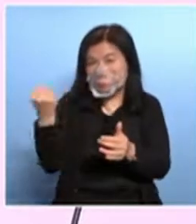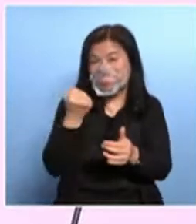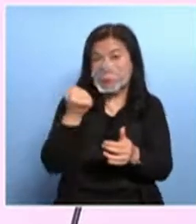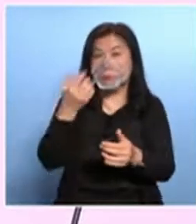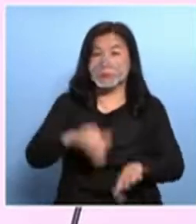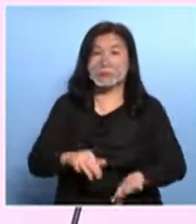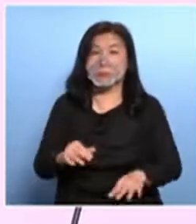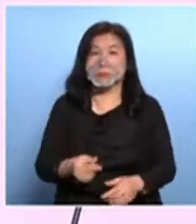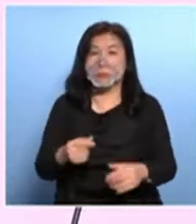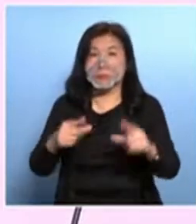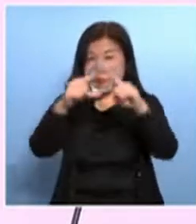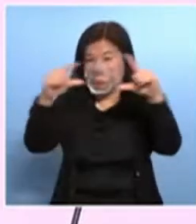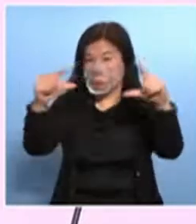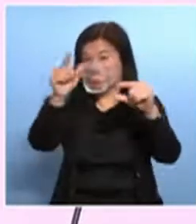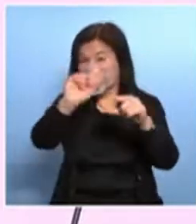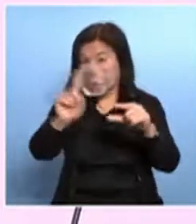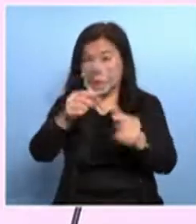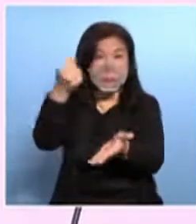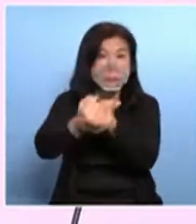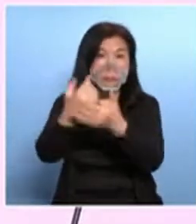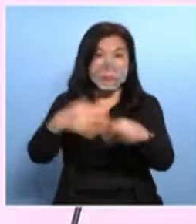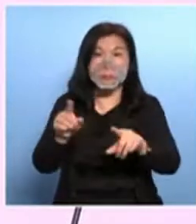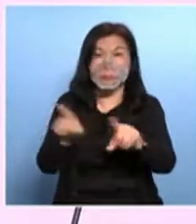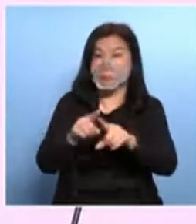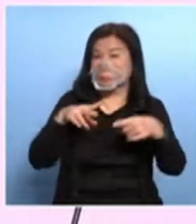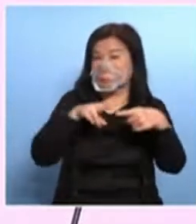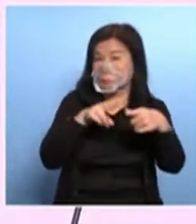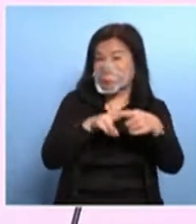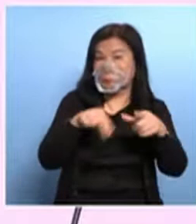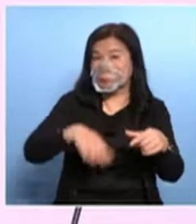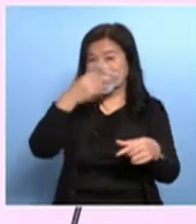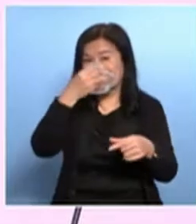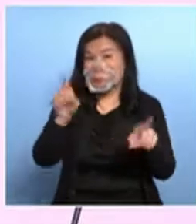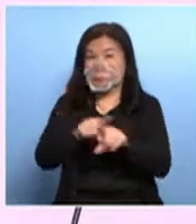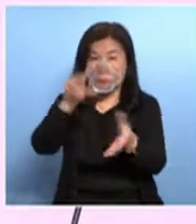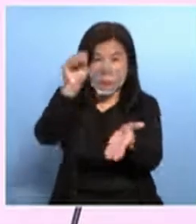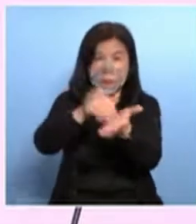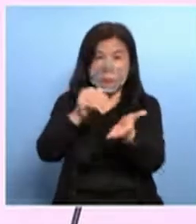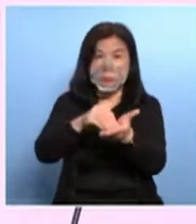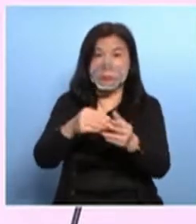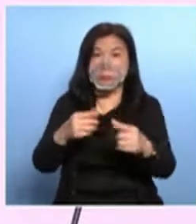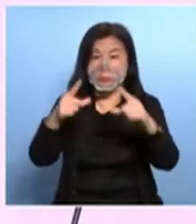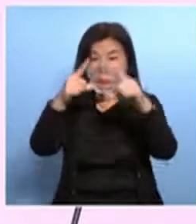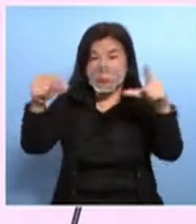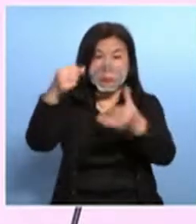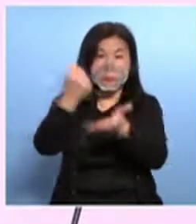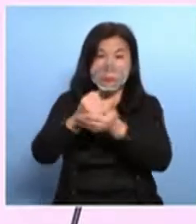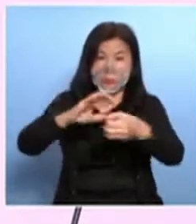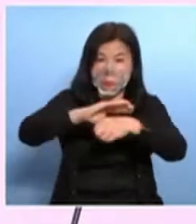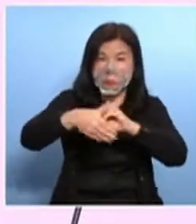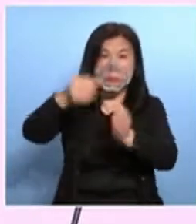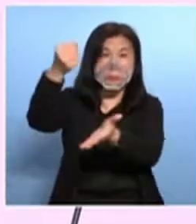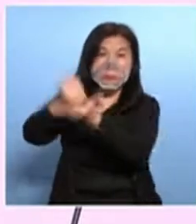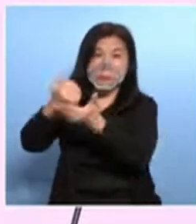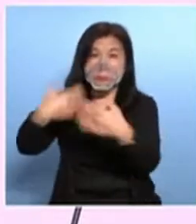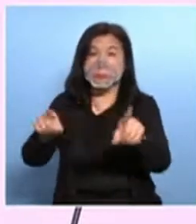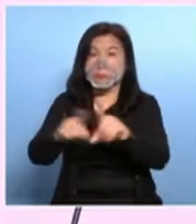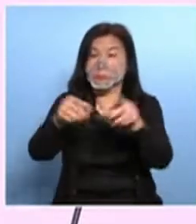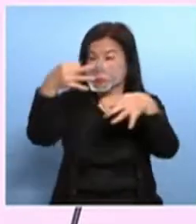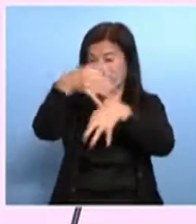conduct substantive examination in processing OGP applications. On trademarks, we are pressing ahead with